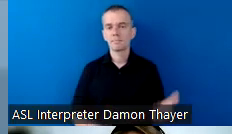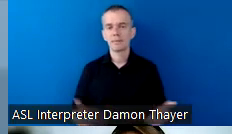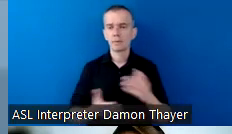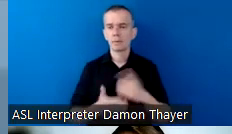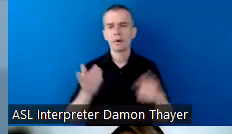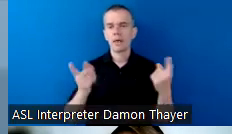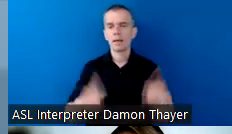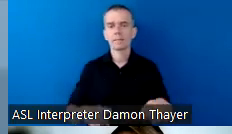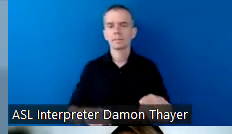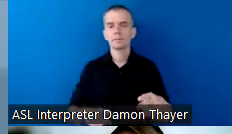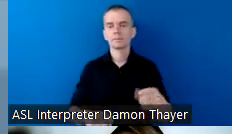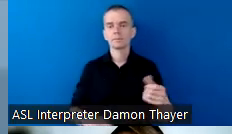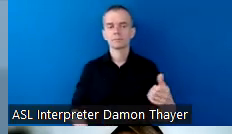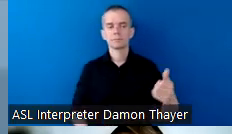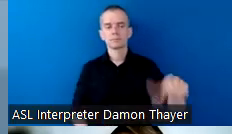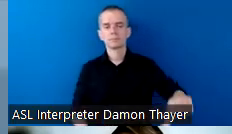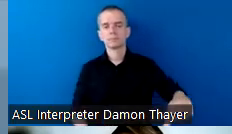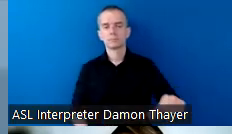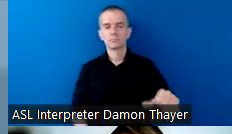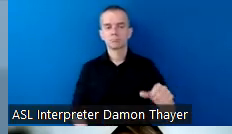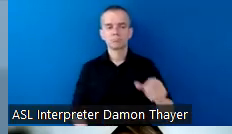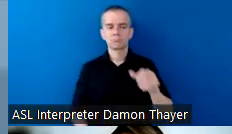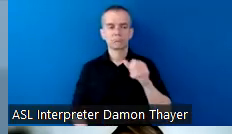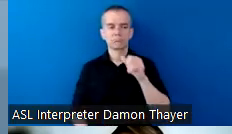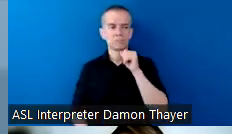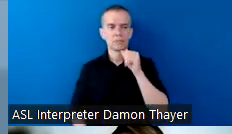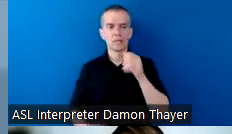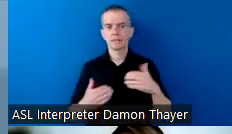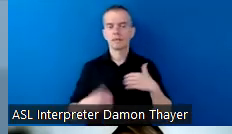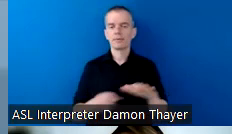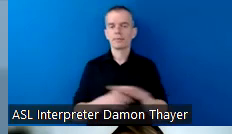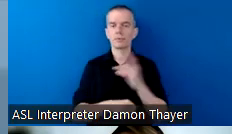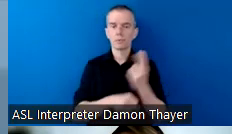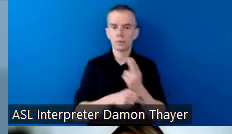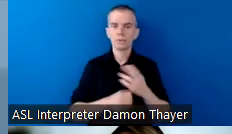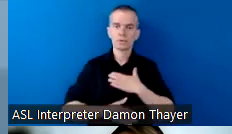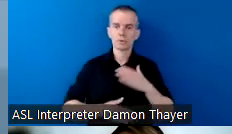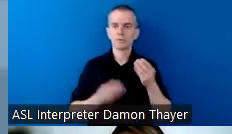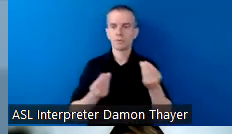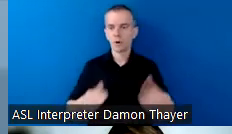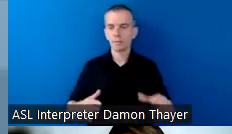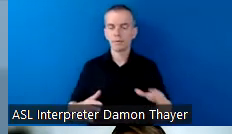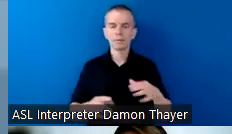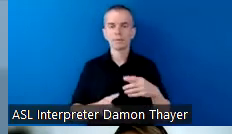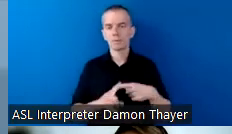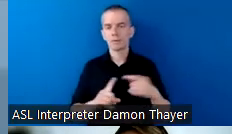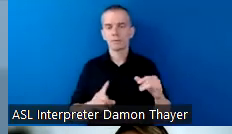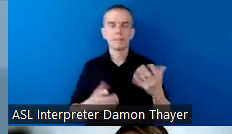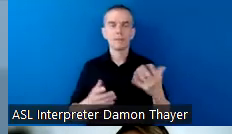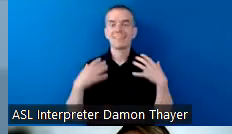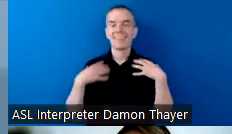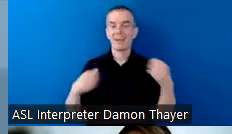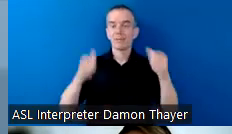going to prevent that person from having full use and enjoyment of the property that they're renting, of their home. They may have poor health